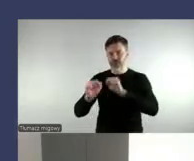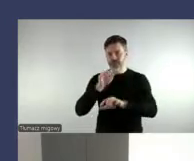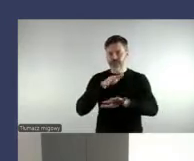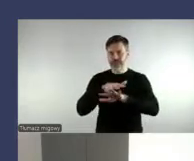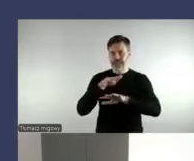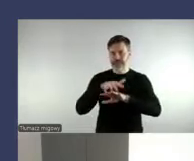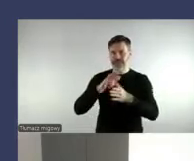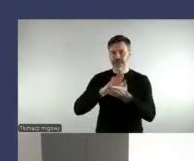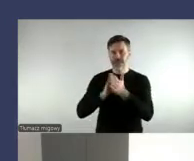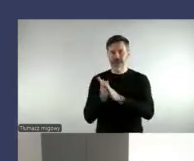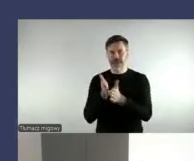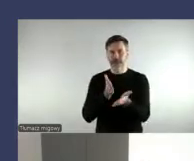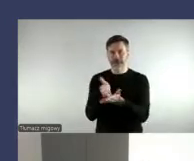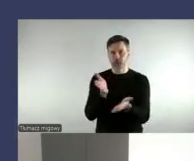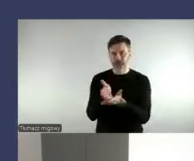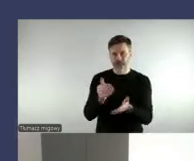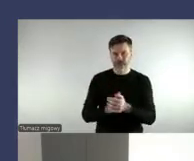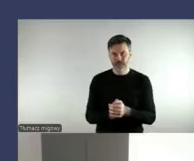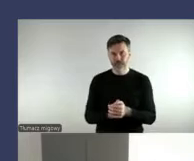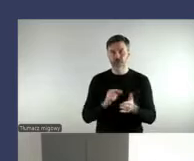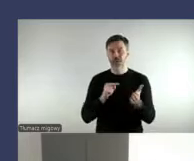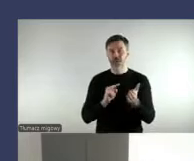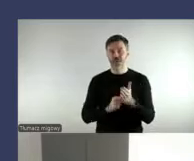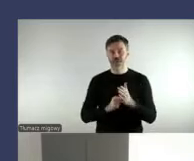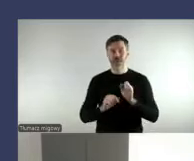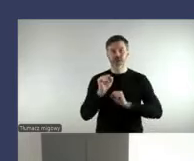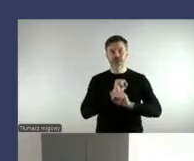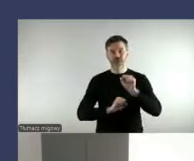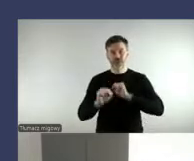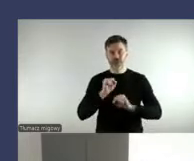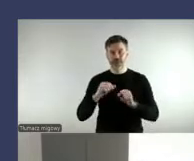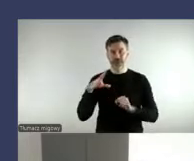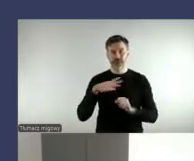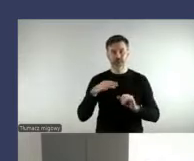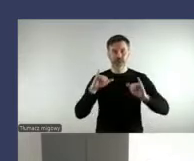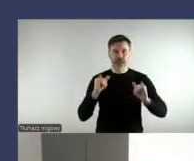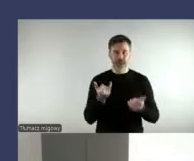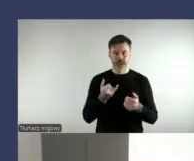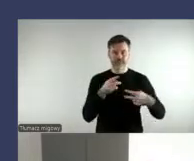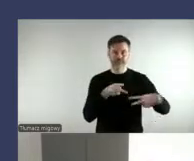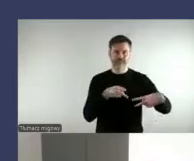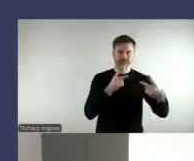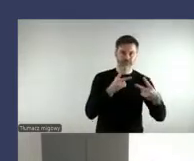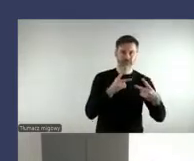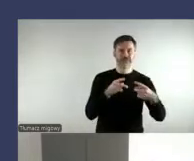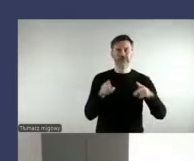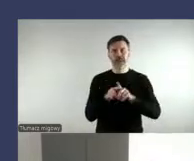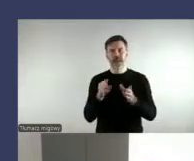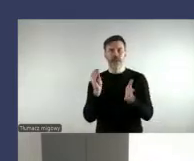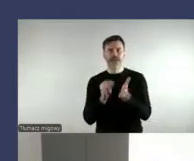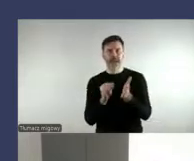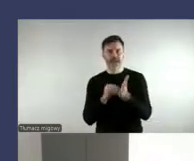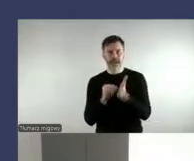of the mutual assistance system organized by the partners. And these trainings have taken place both in the form